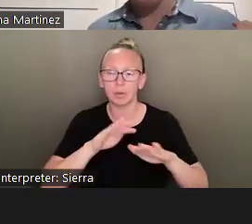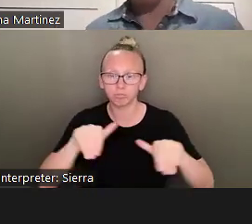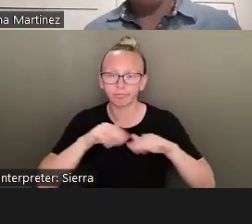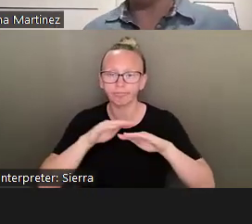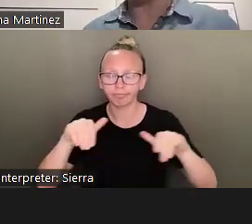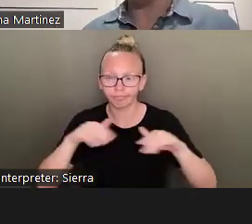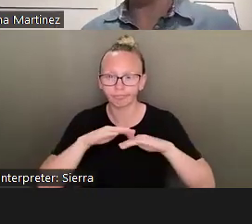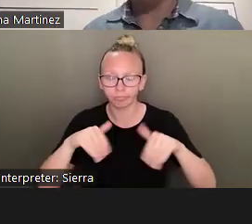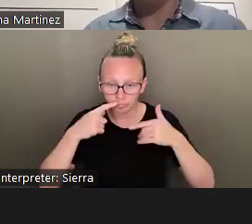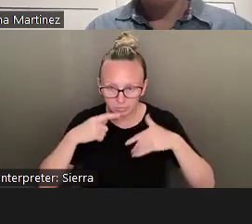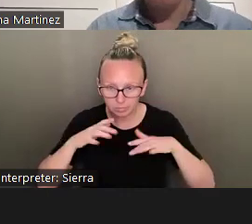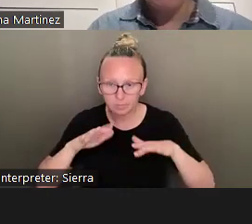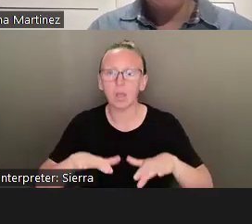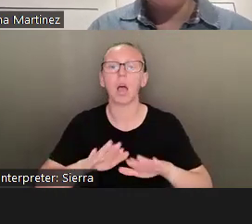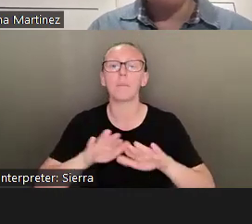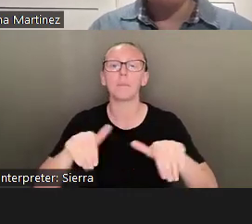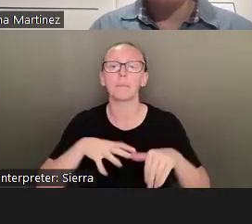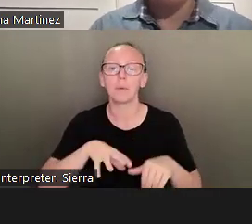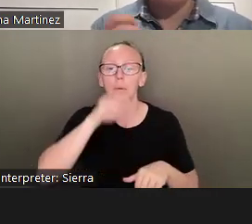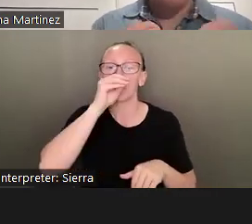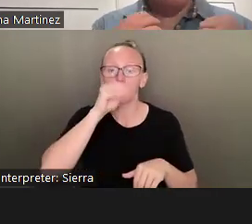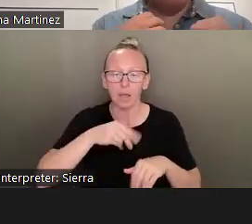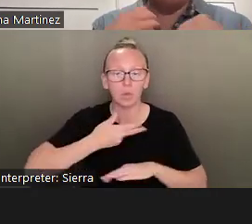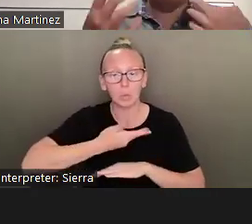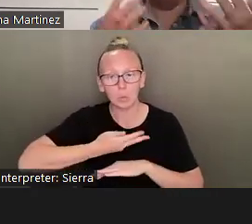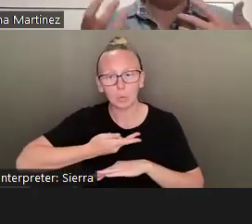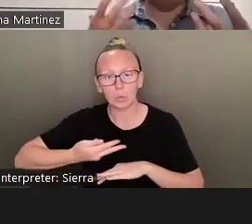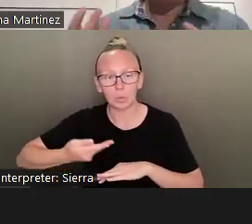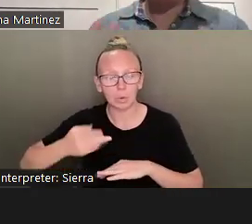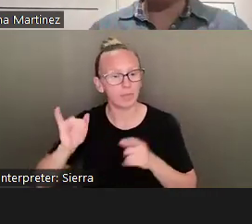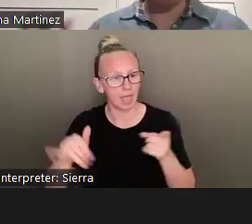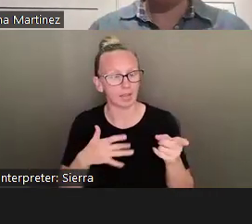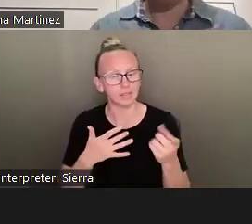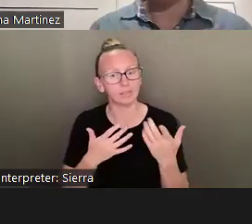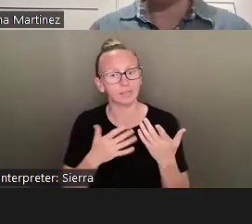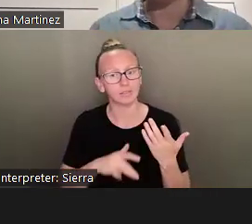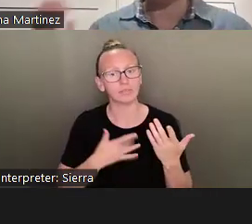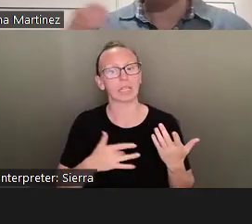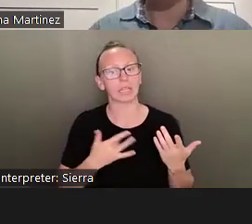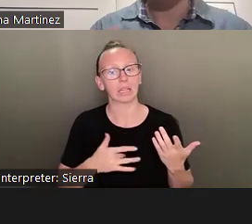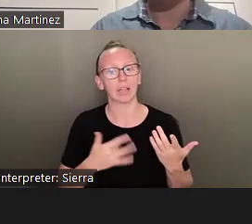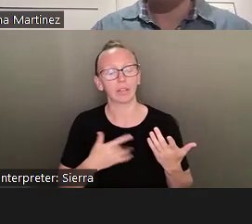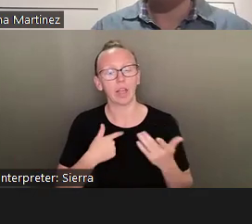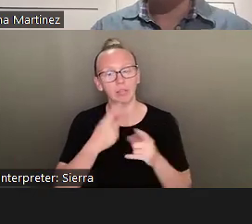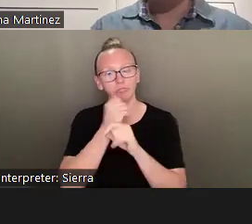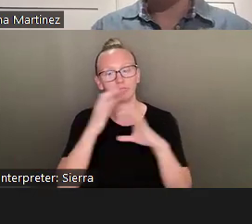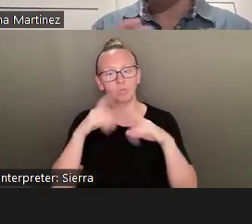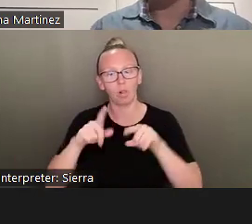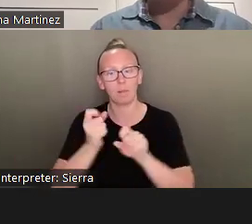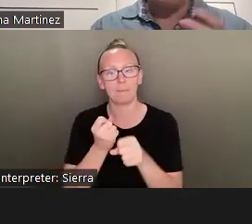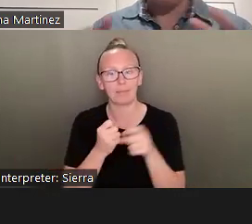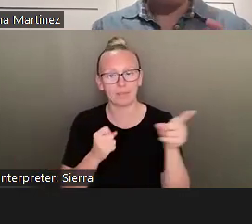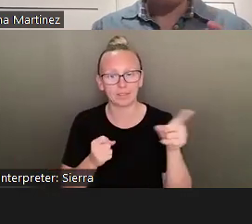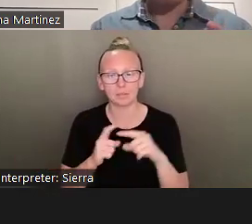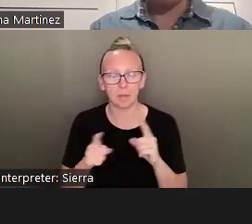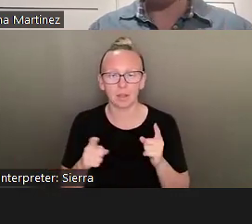water back behind you. So that was the sensation I was thinking of when I was making this form, but it was not something that I demanded